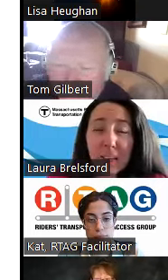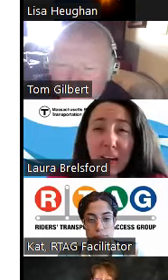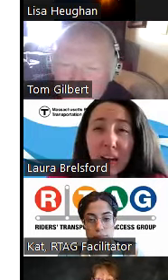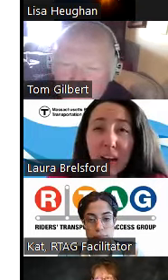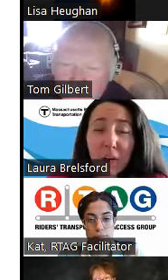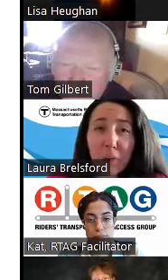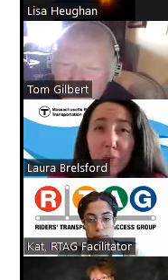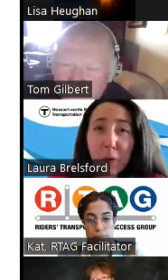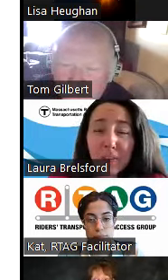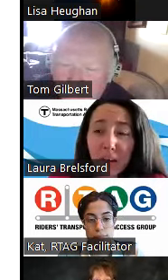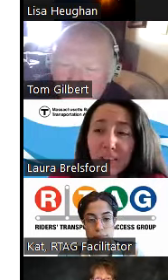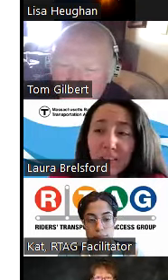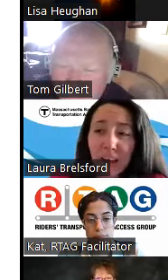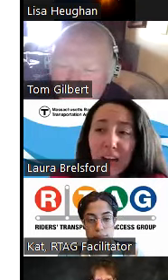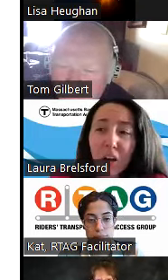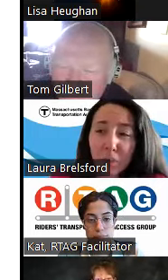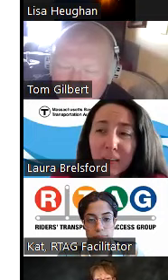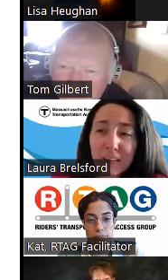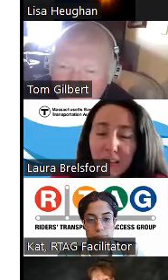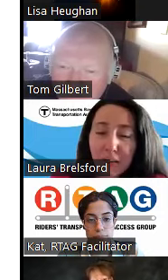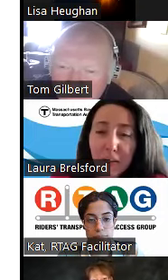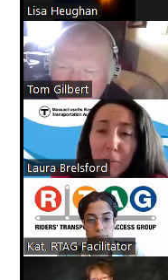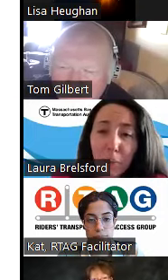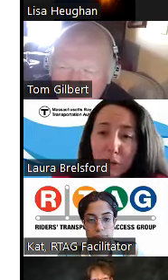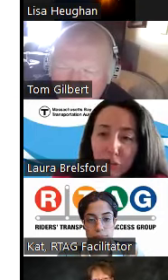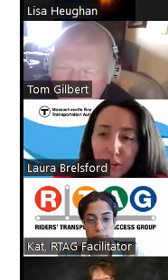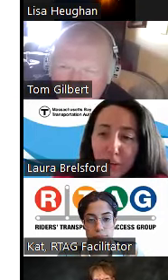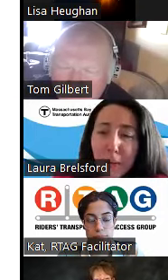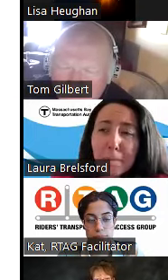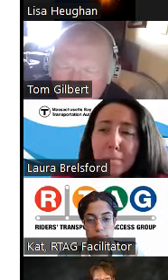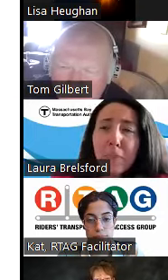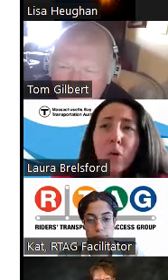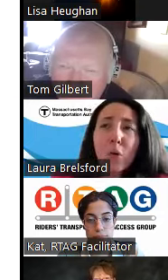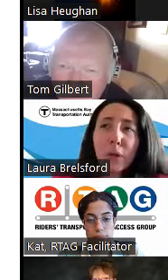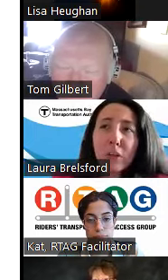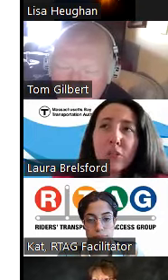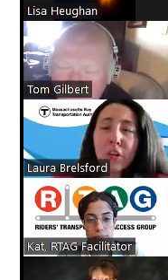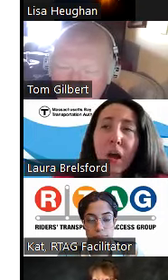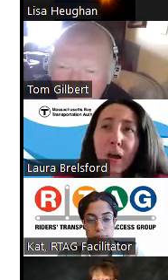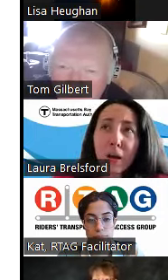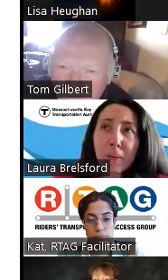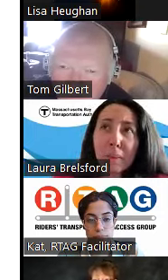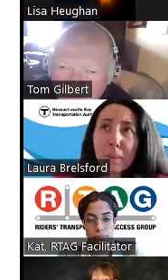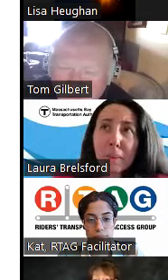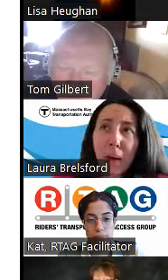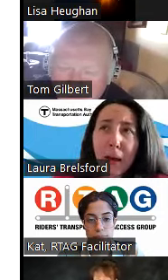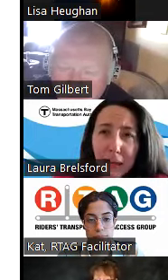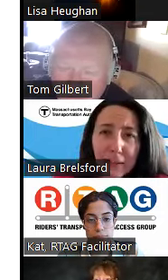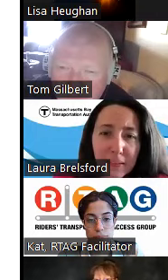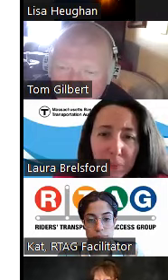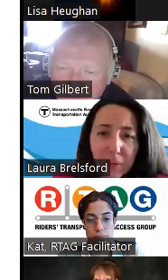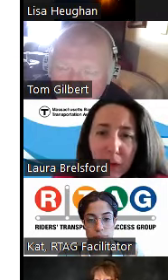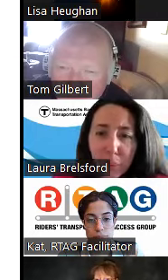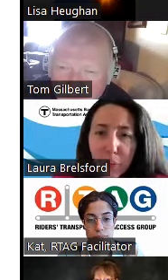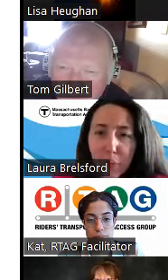is focused on ultimately detecting moisture, which again